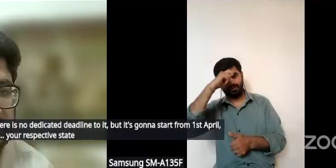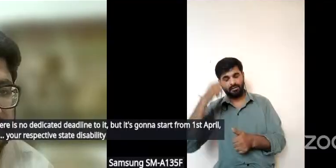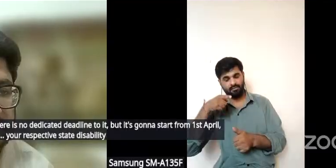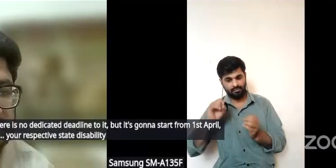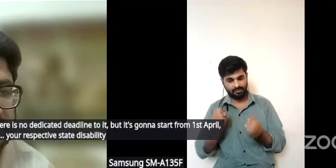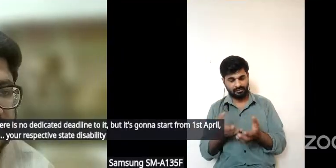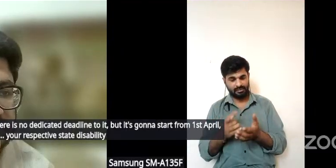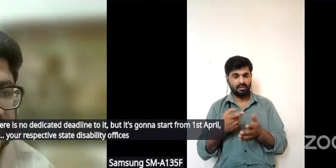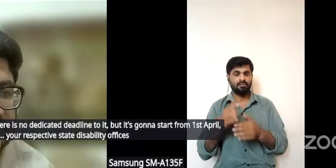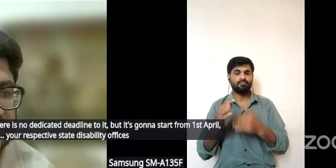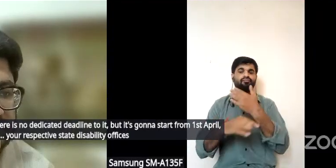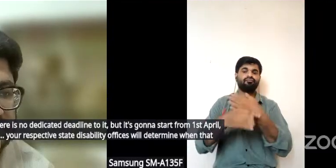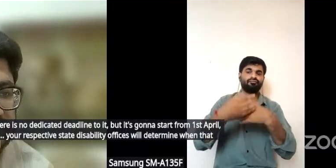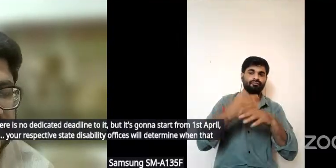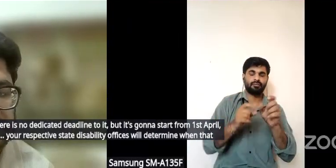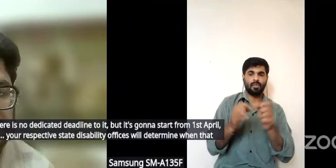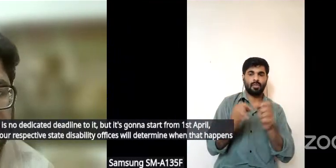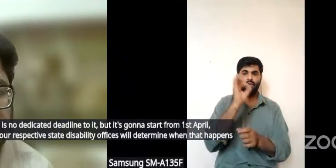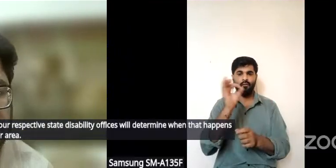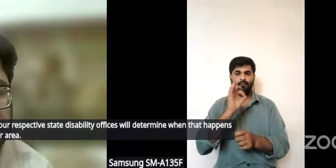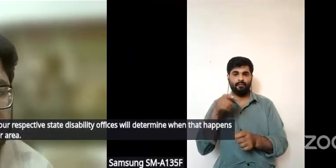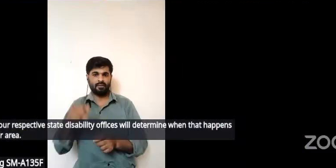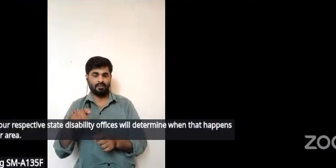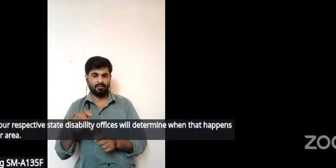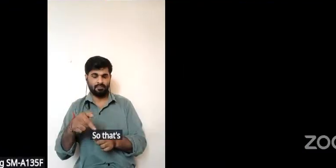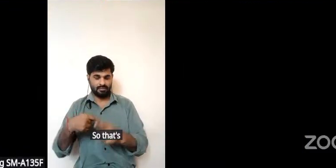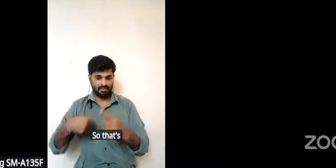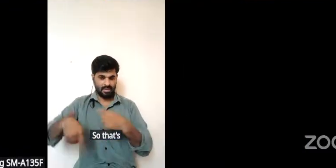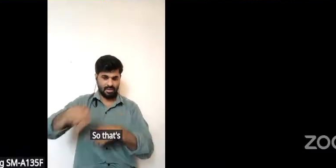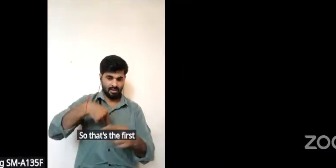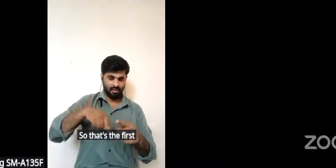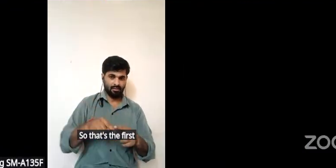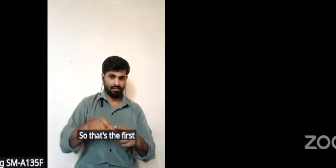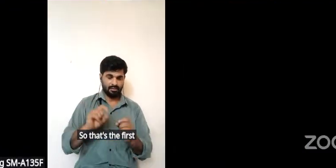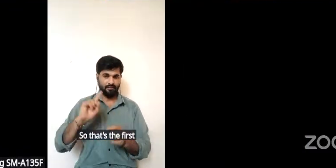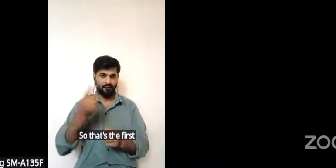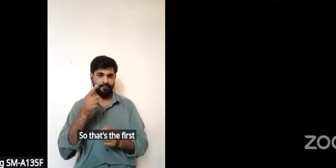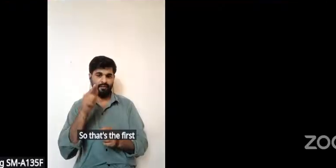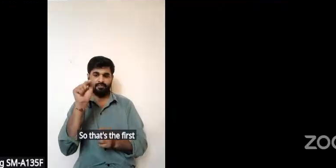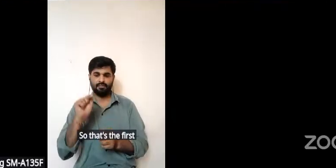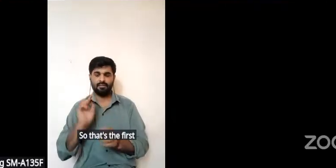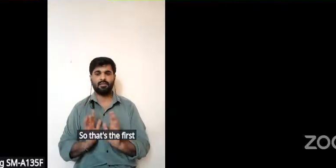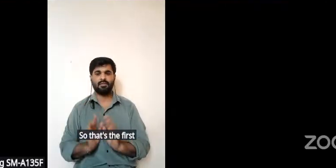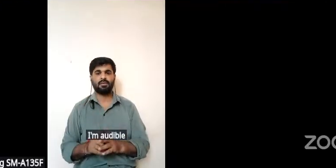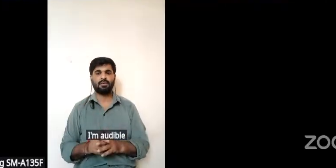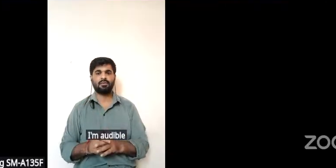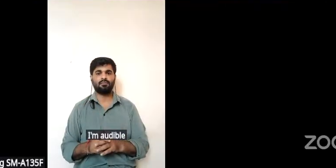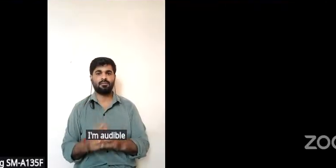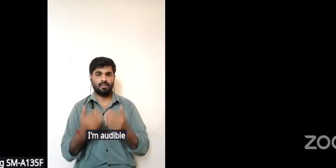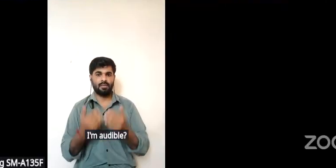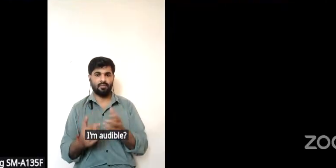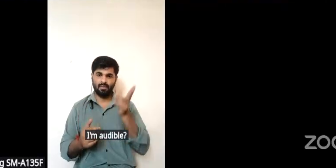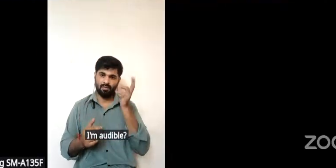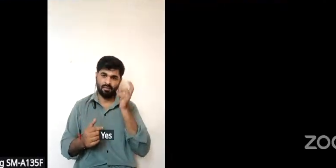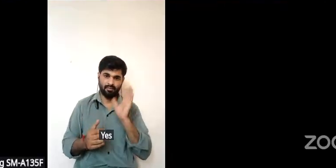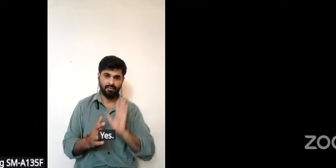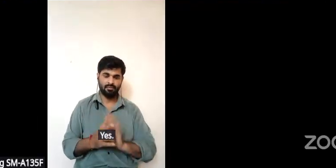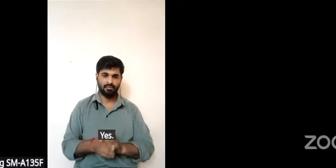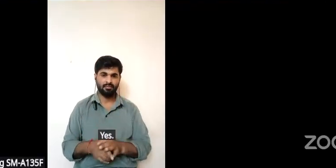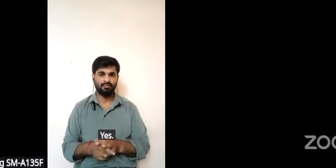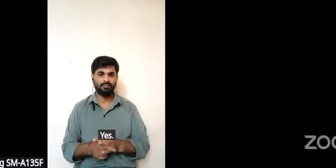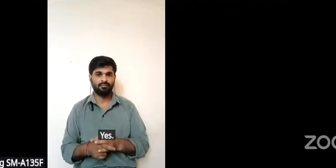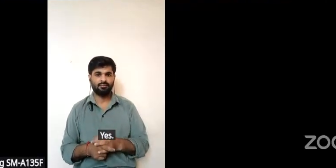will determine when that happens in our area. So that's the first part. I'm audible? Yes.